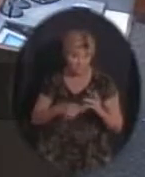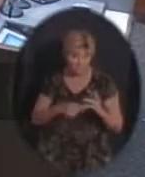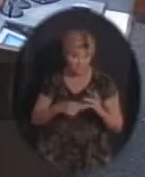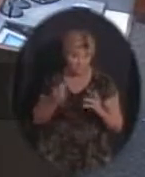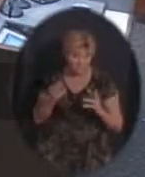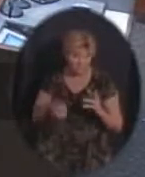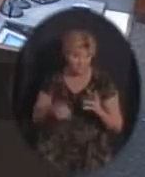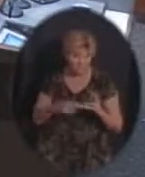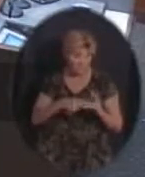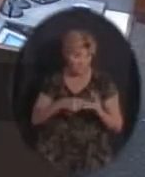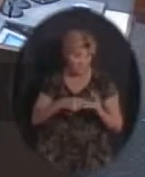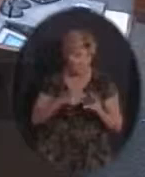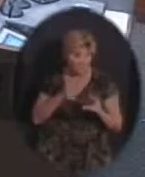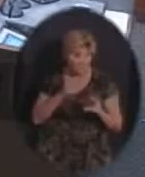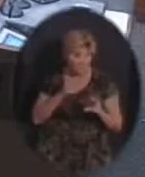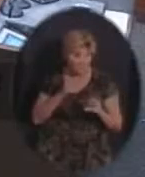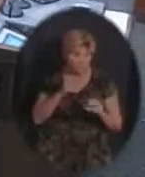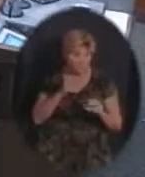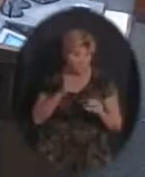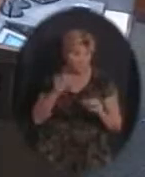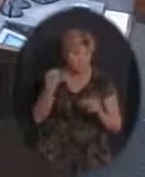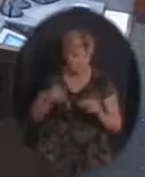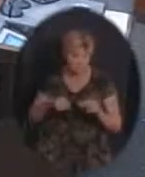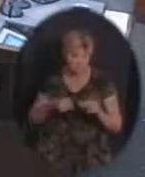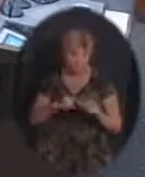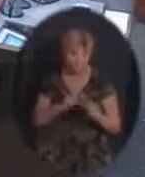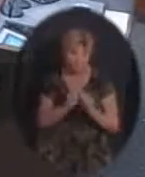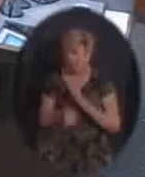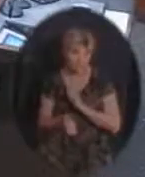Ashley? Yes. Mr. Churchman? Yes. Thank you.